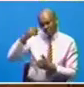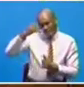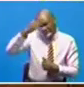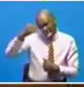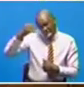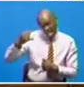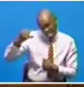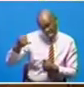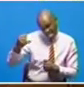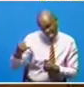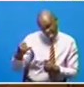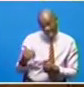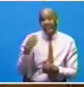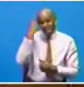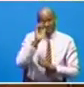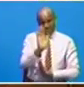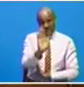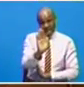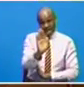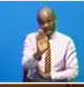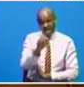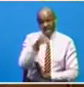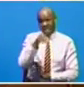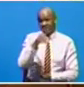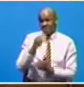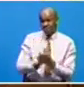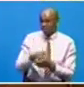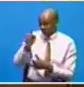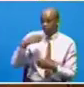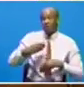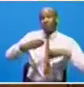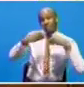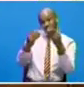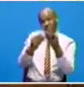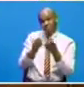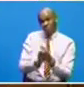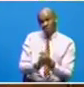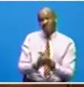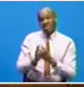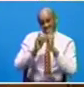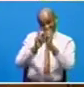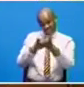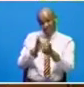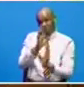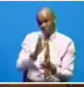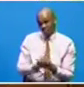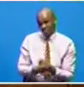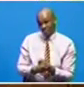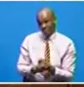drawing, a portrait of you, rather. It's called On Candy. He wants to present something to you.